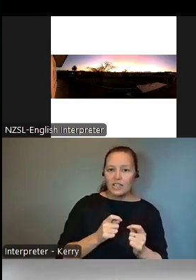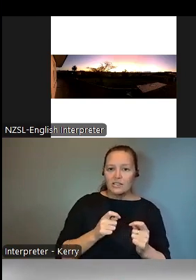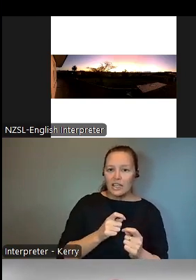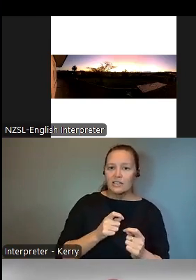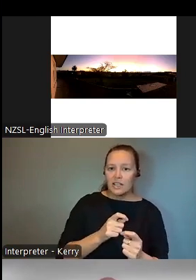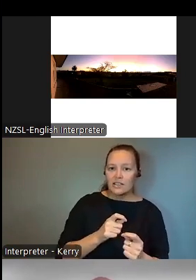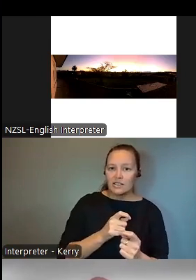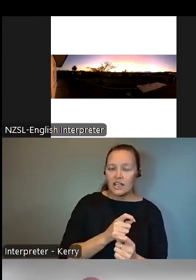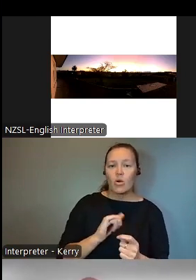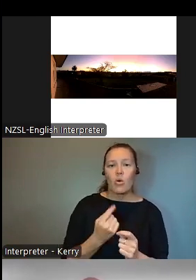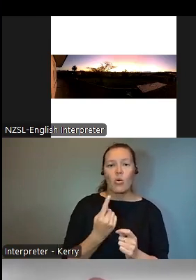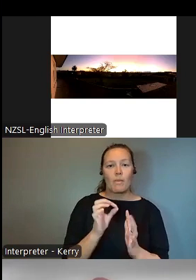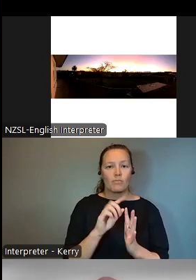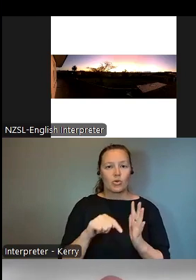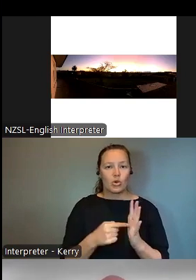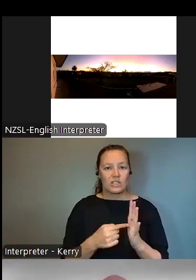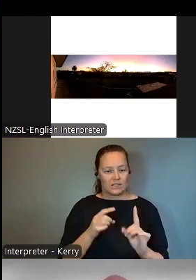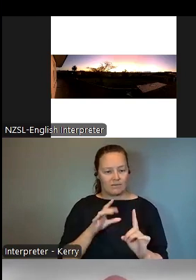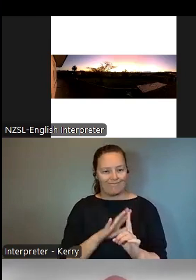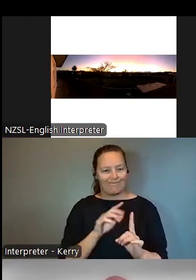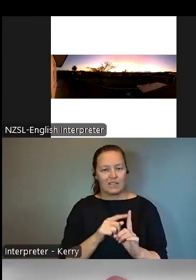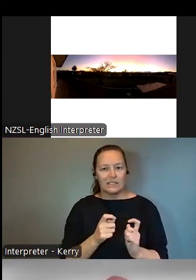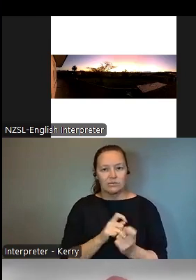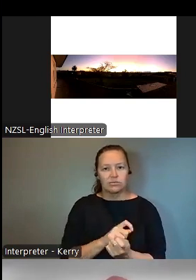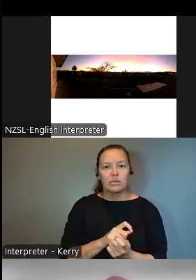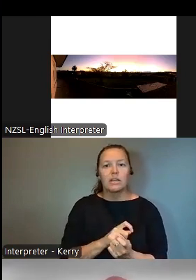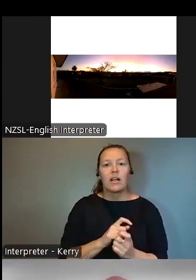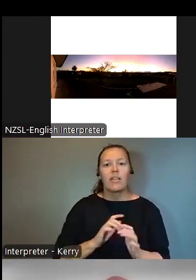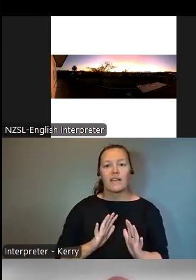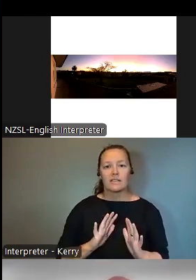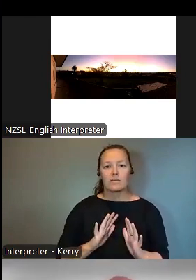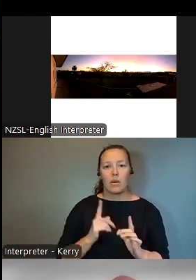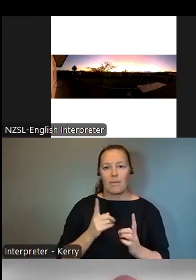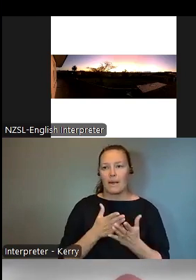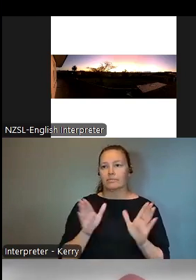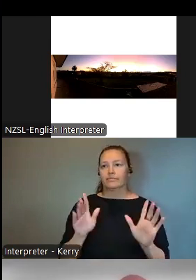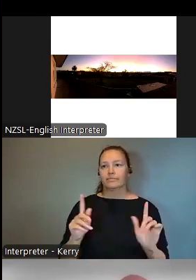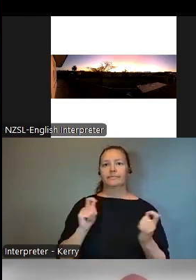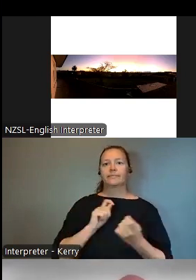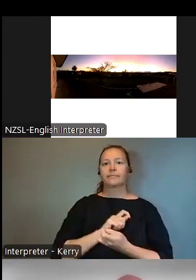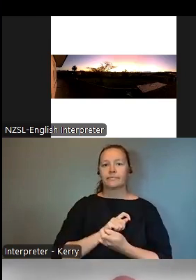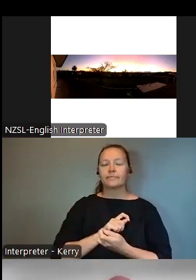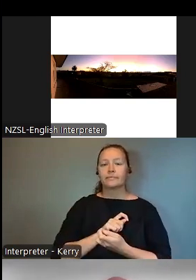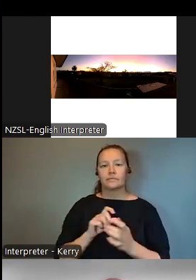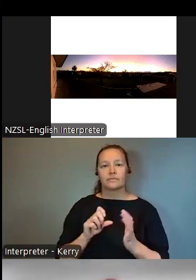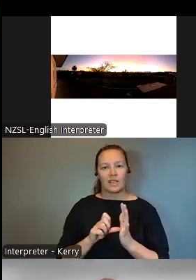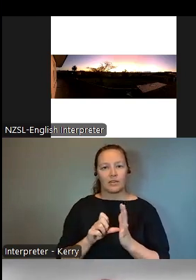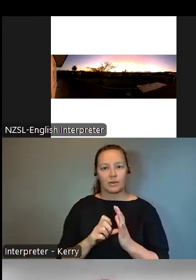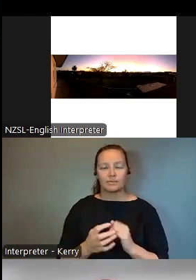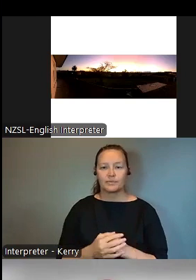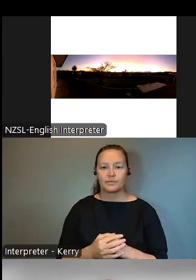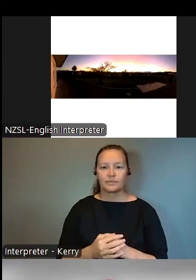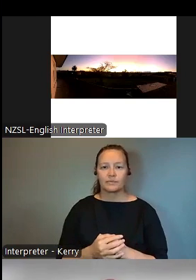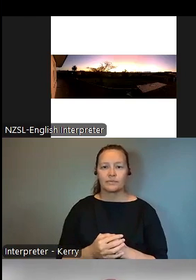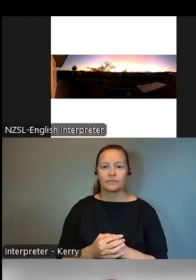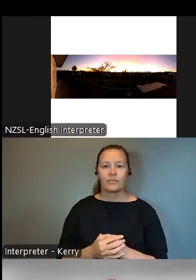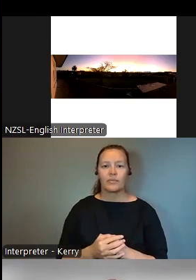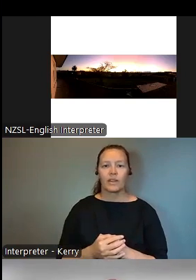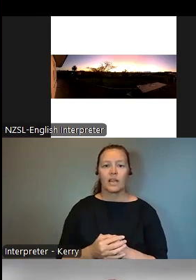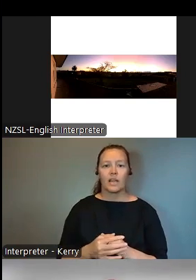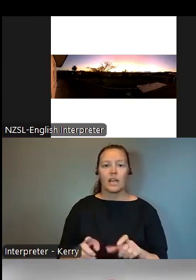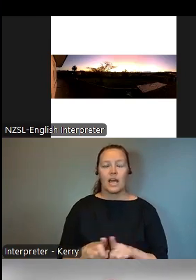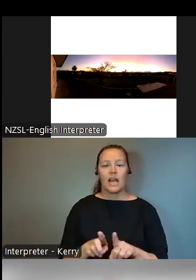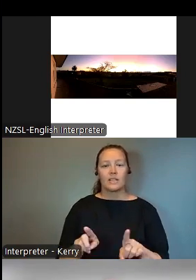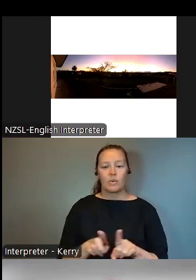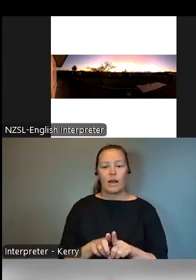project that's quite self-contained within the context of our schools. But part of it's also that thing that I mentioned before,